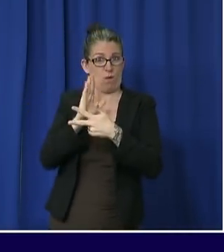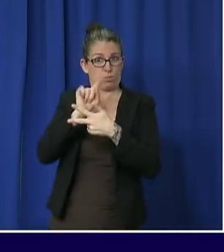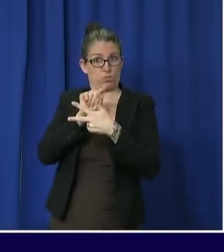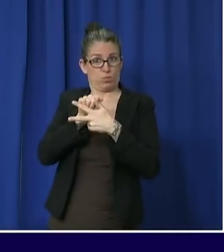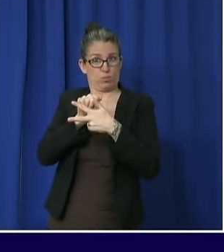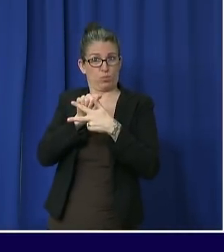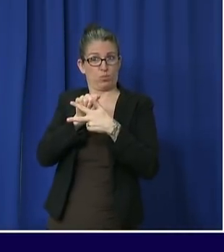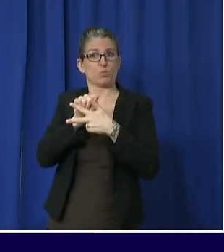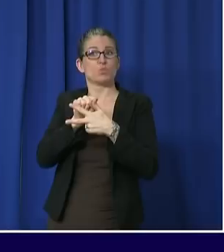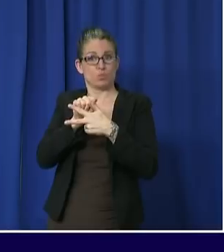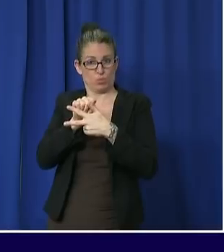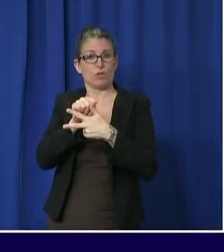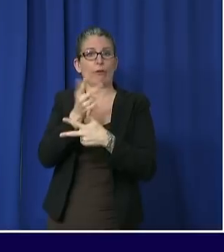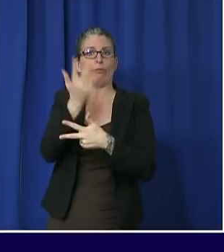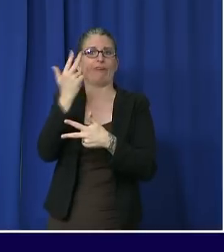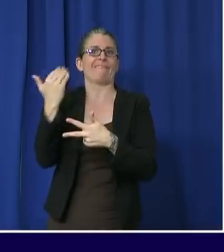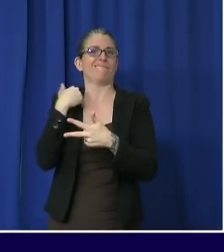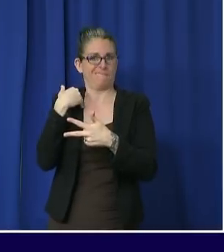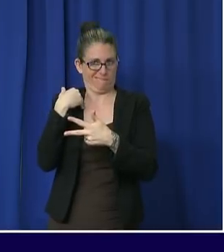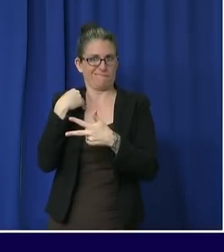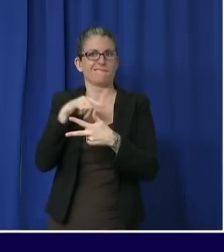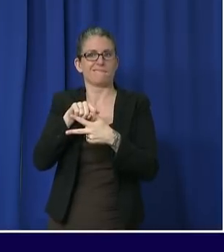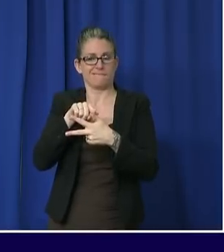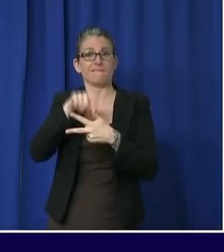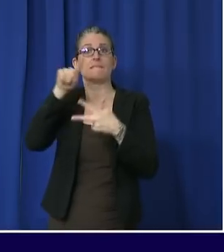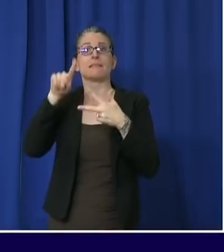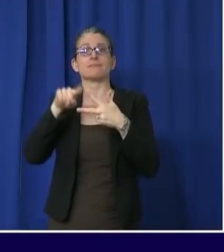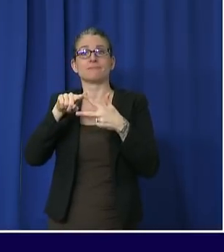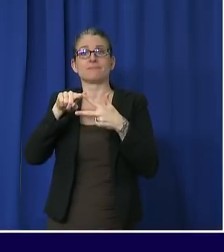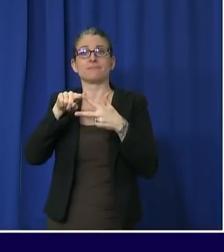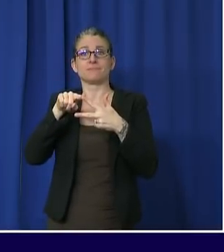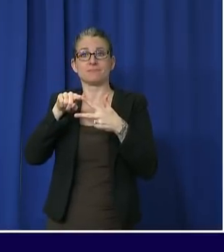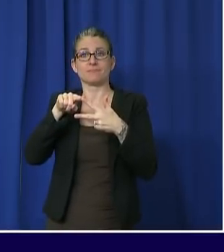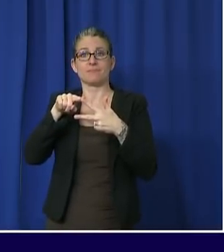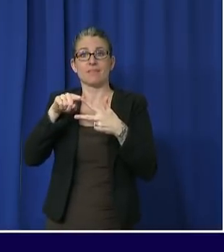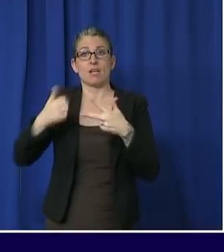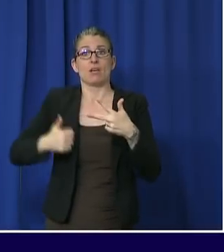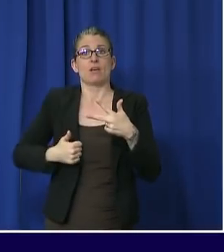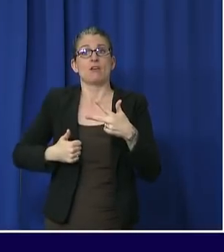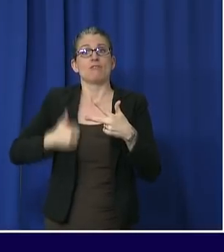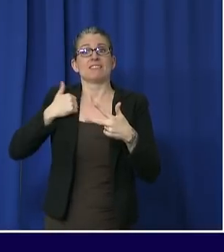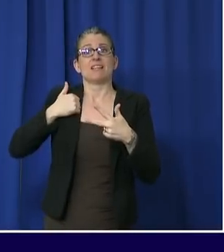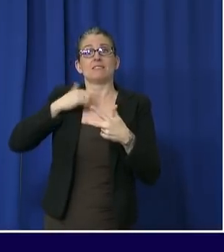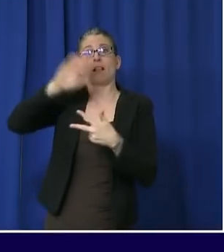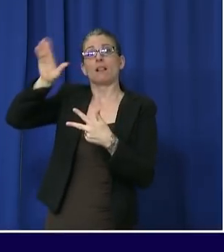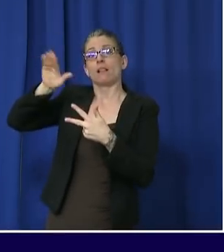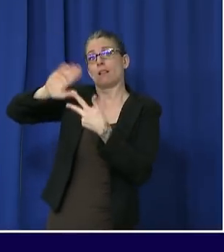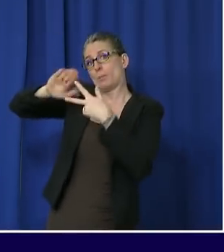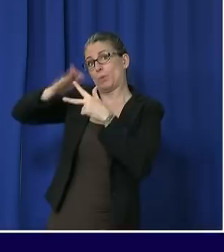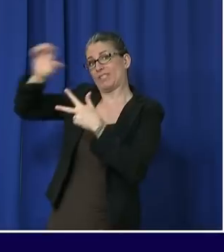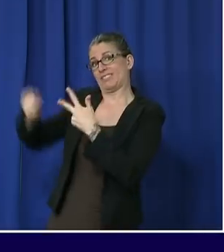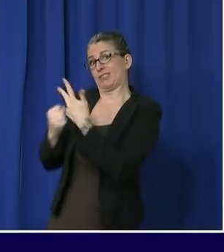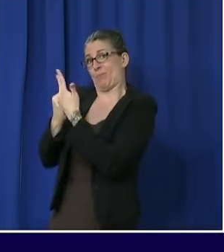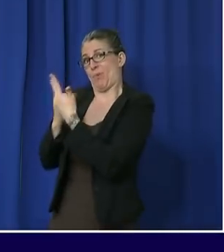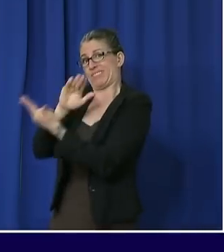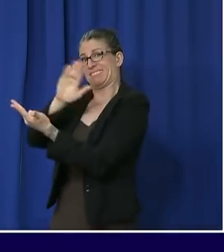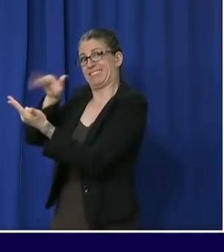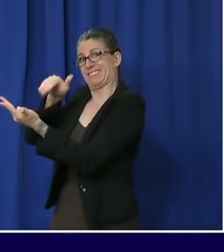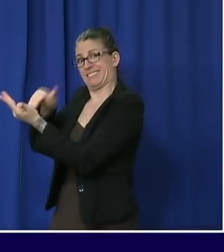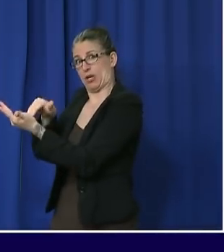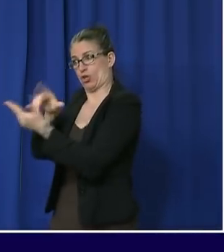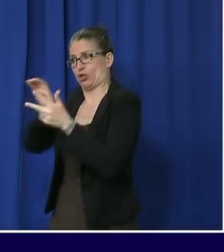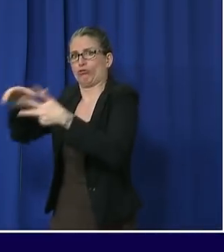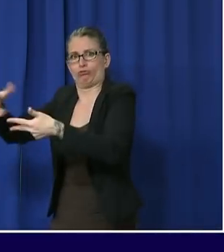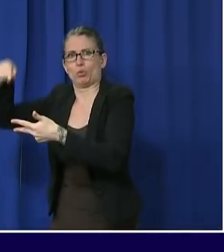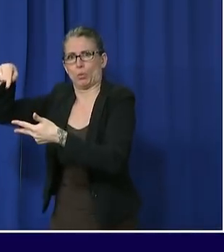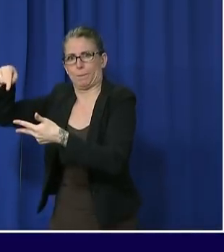cases. The second is at the Residential Community Support Services Group, where there are a